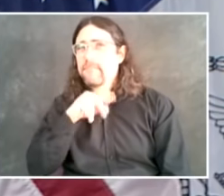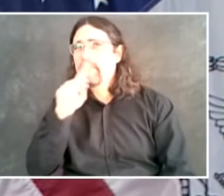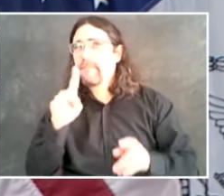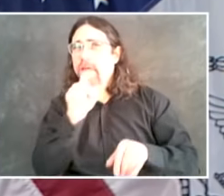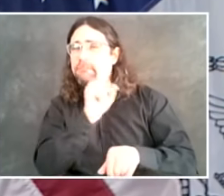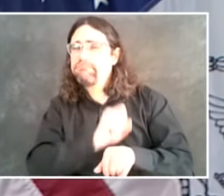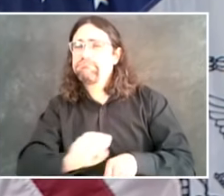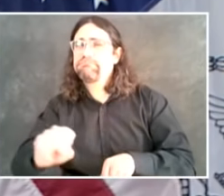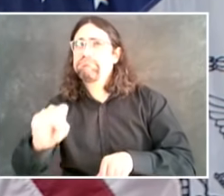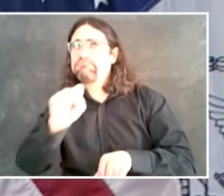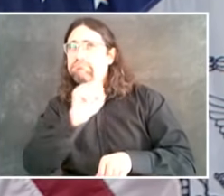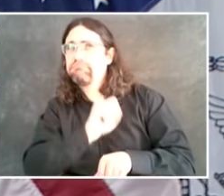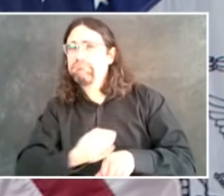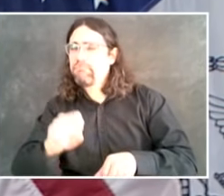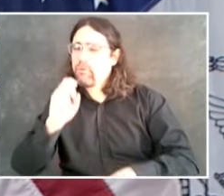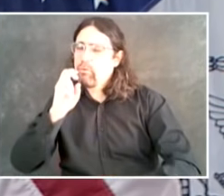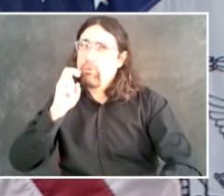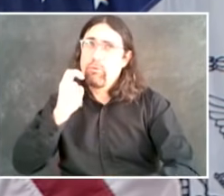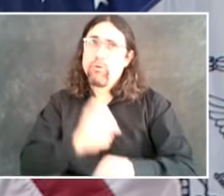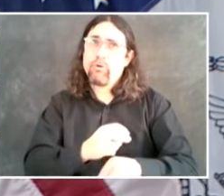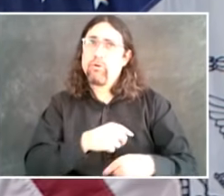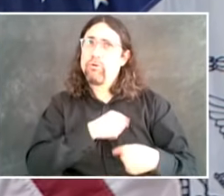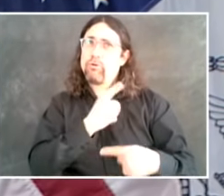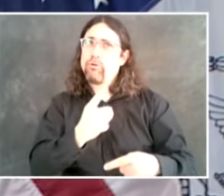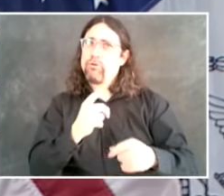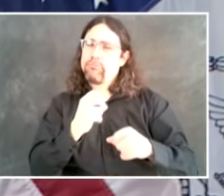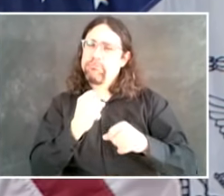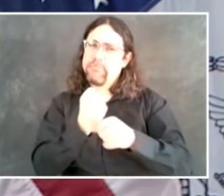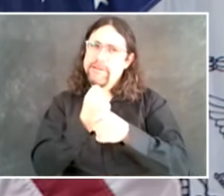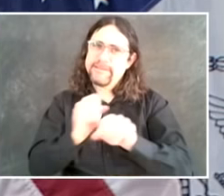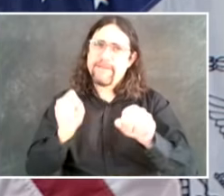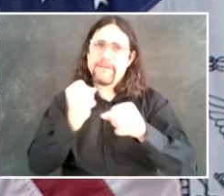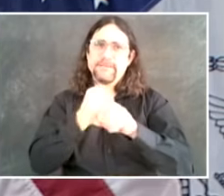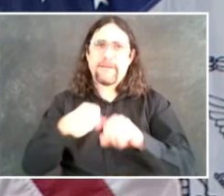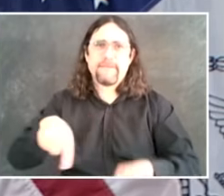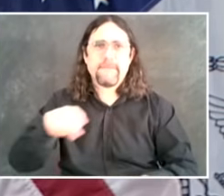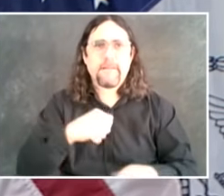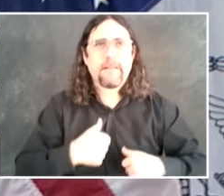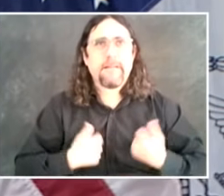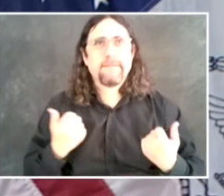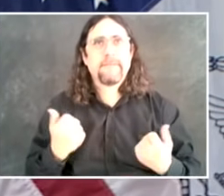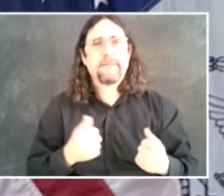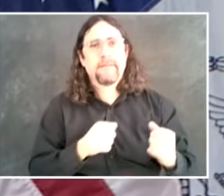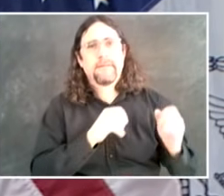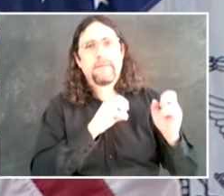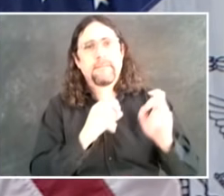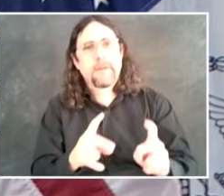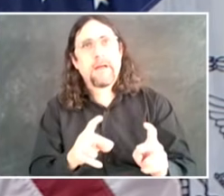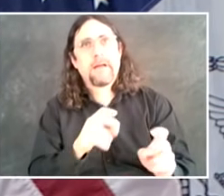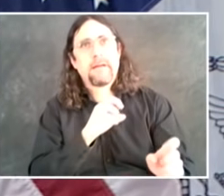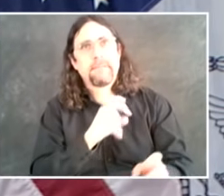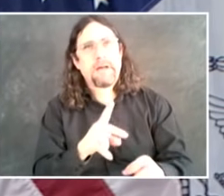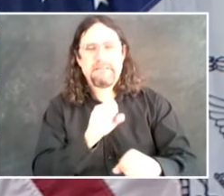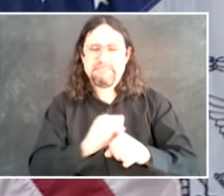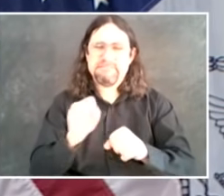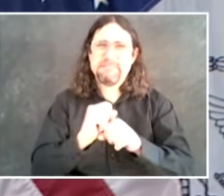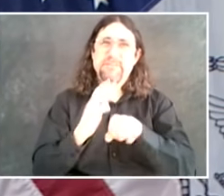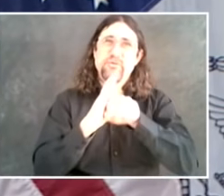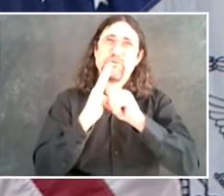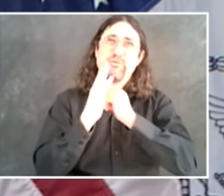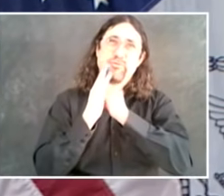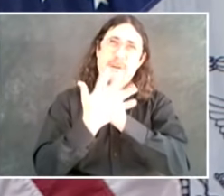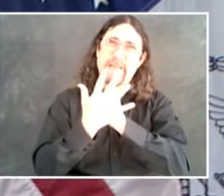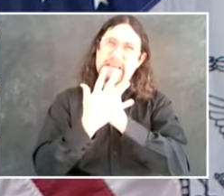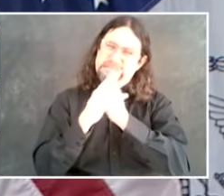if, after fighting through this battle, months from now, they had to face furloughs or